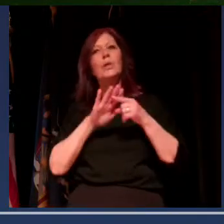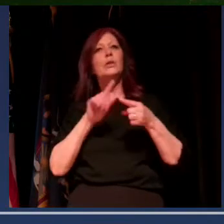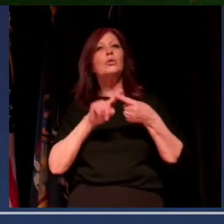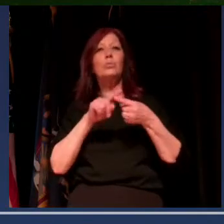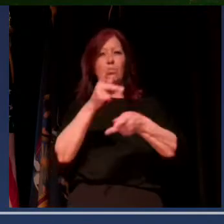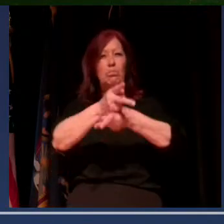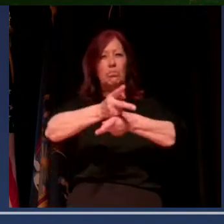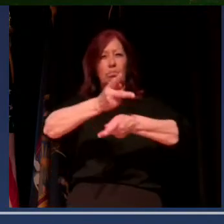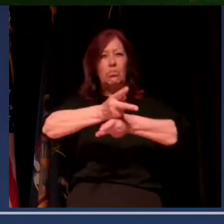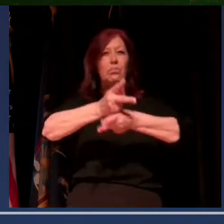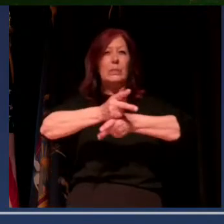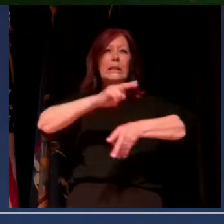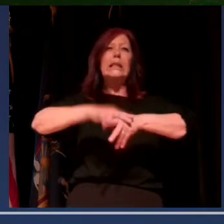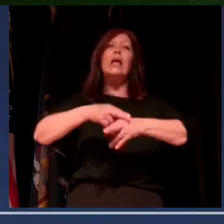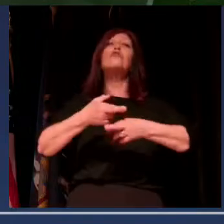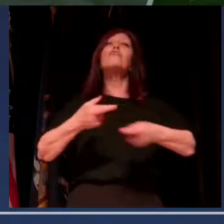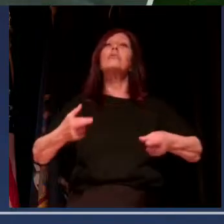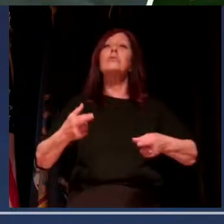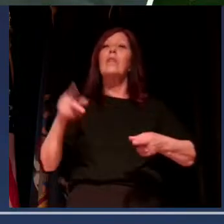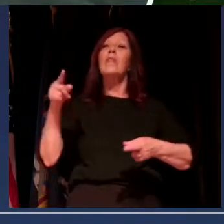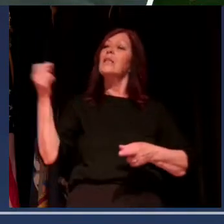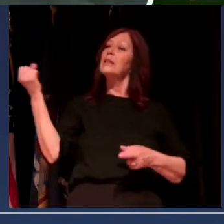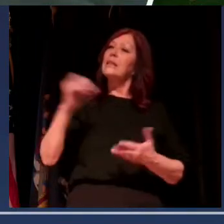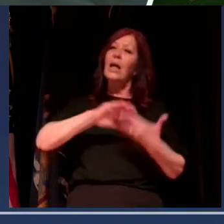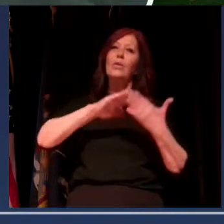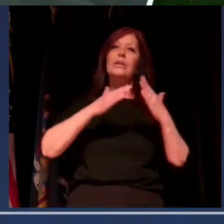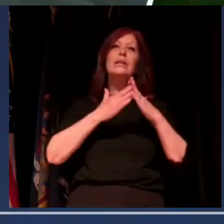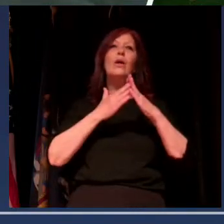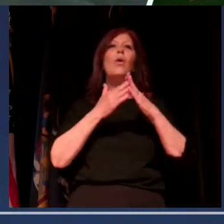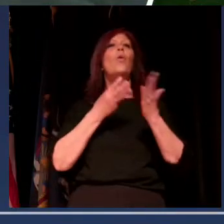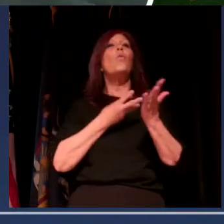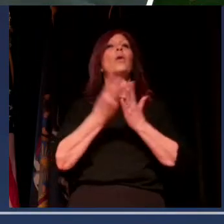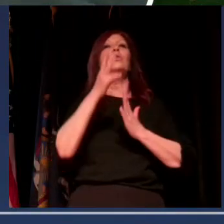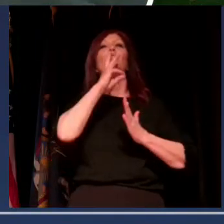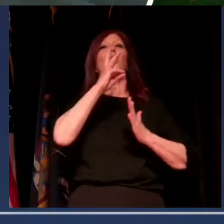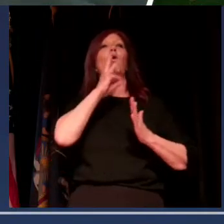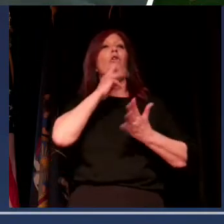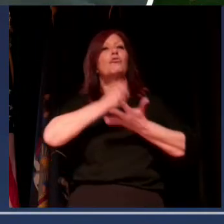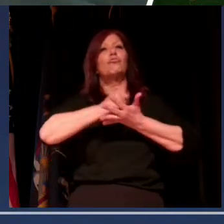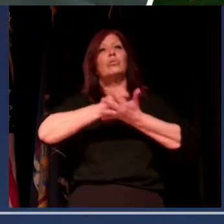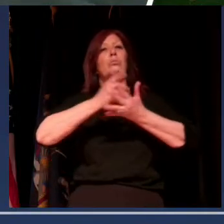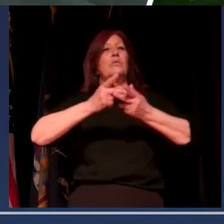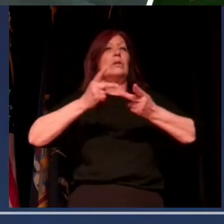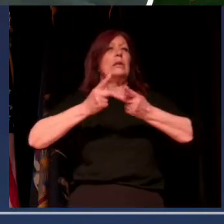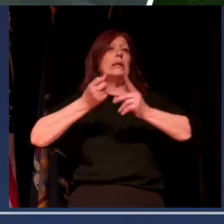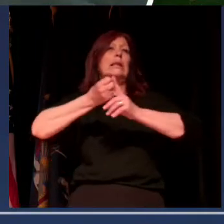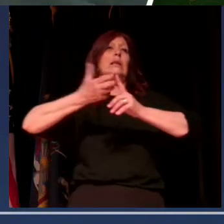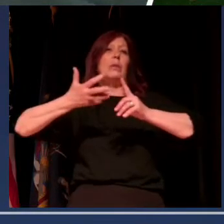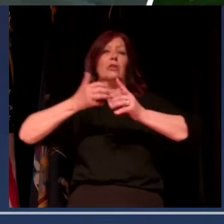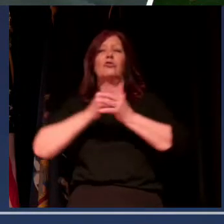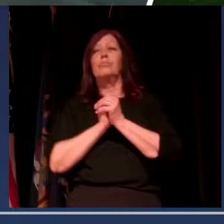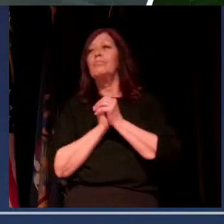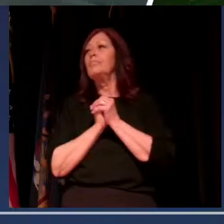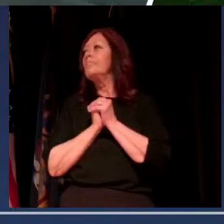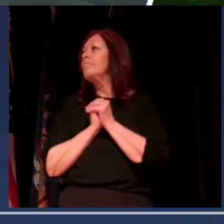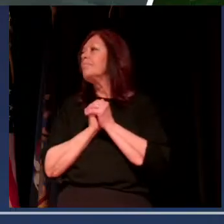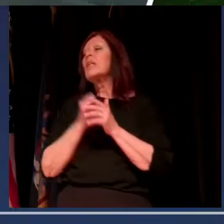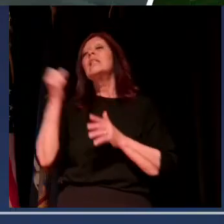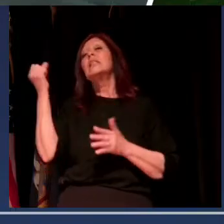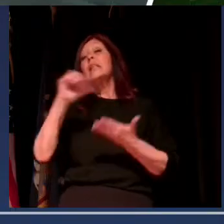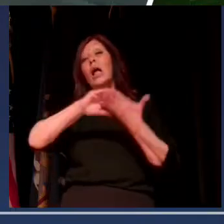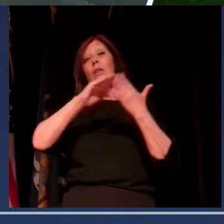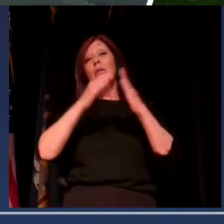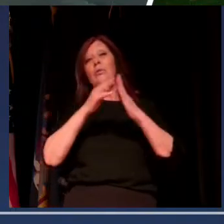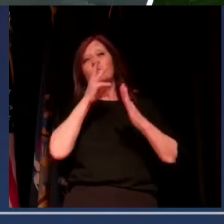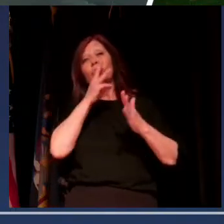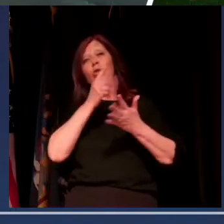for our natural resources more than the Southtowns Advanced Wastewater Treatment Facility Expansion Project. The Southtowns Treatment